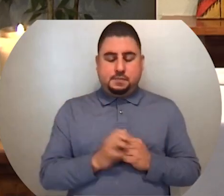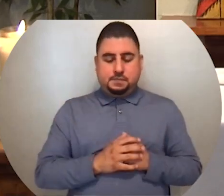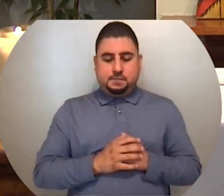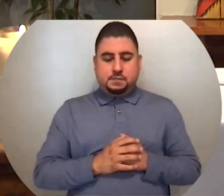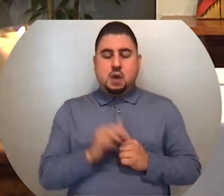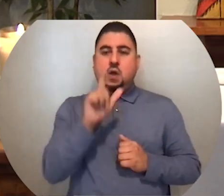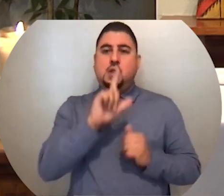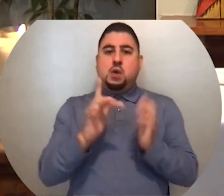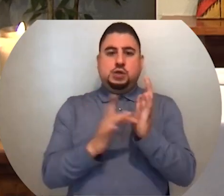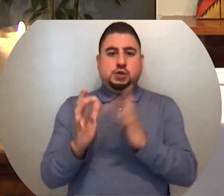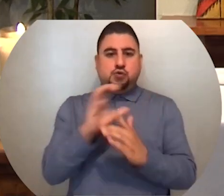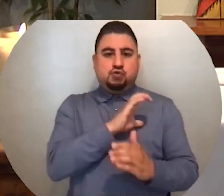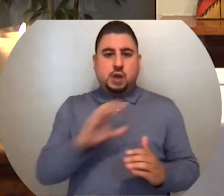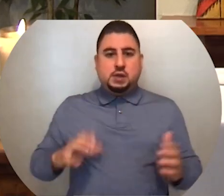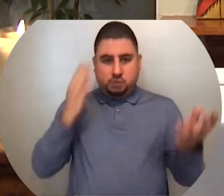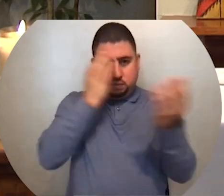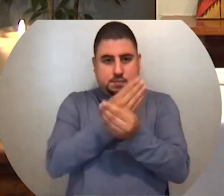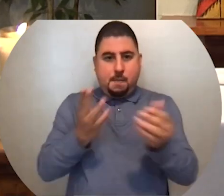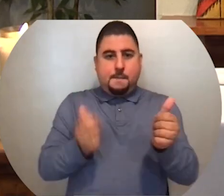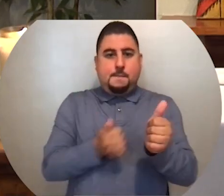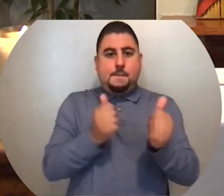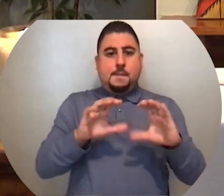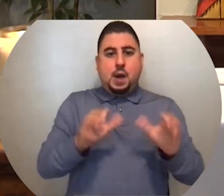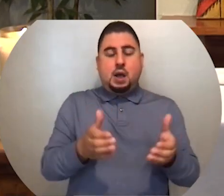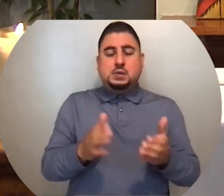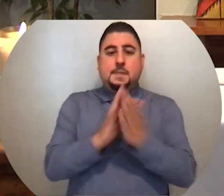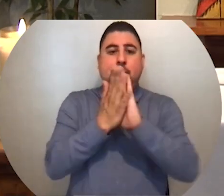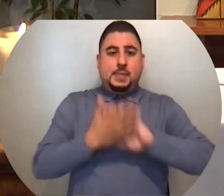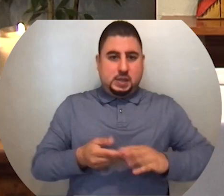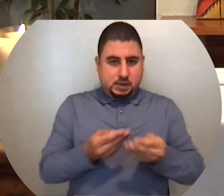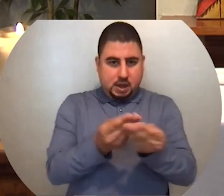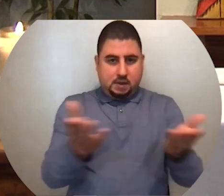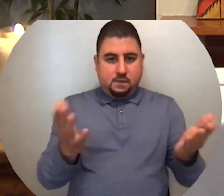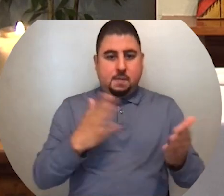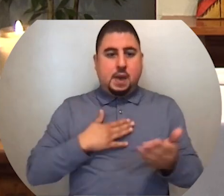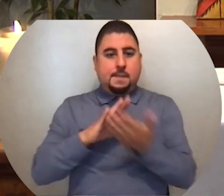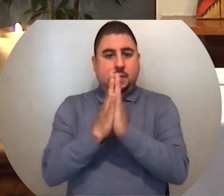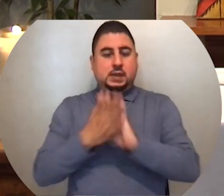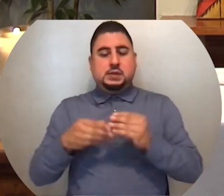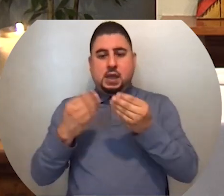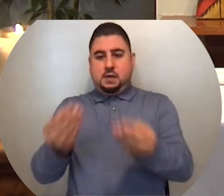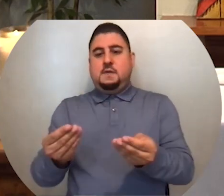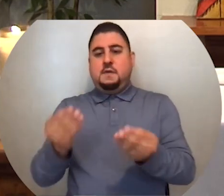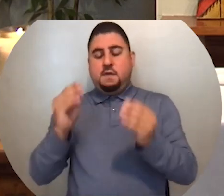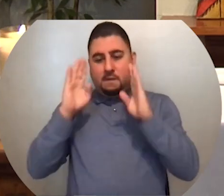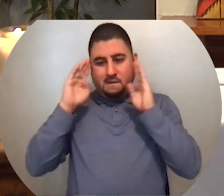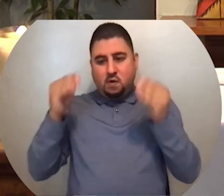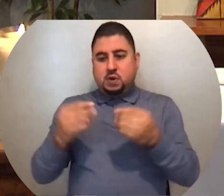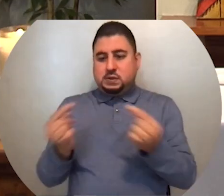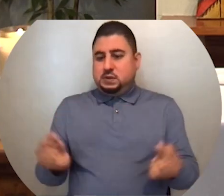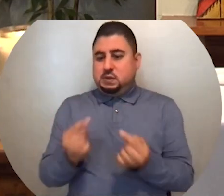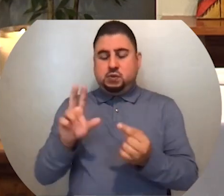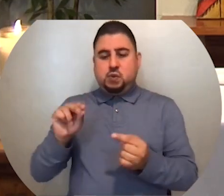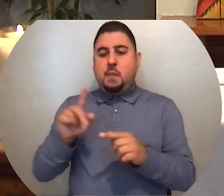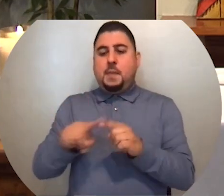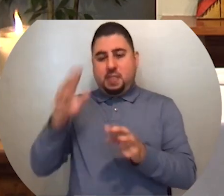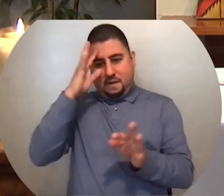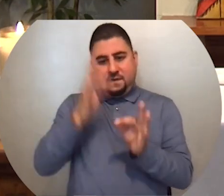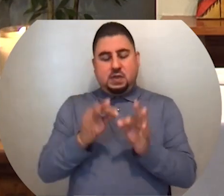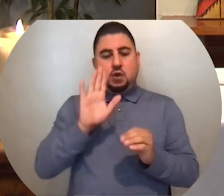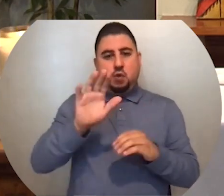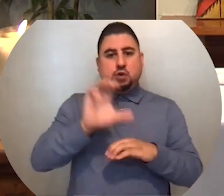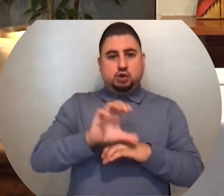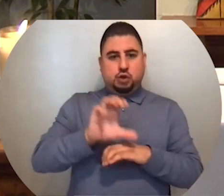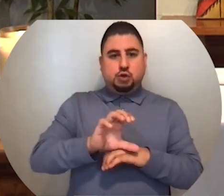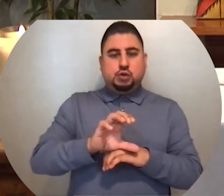forever. Lord Jesus Christ, who said to your apostles, Peace I leave you, my peace I give you, look not on our sins, but on the faith of